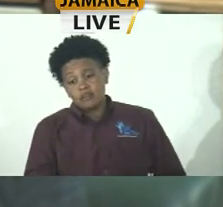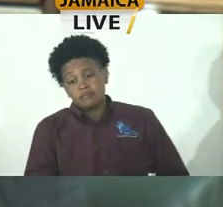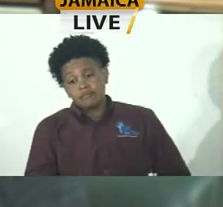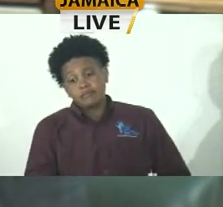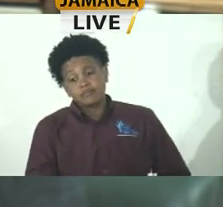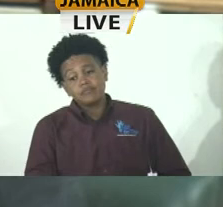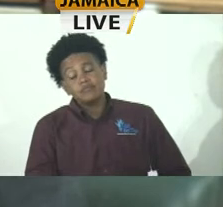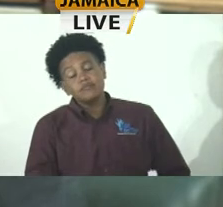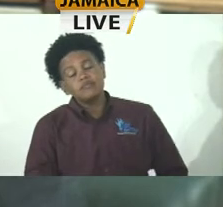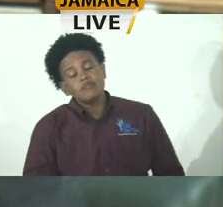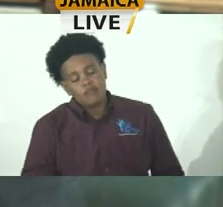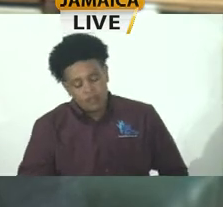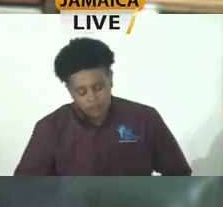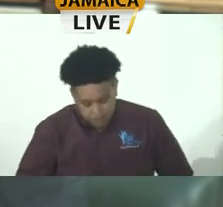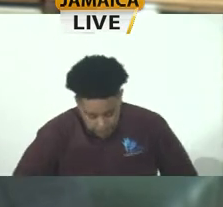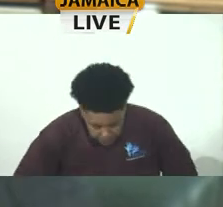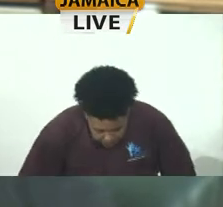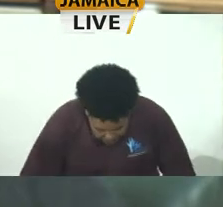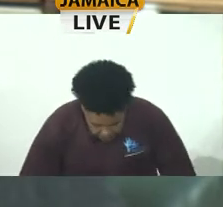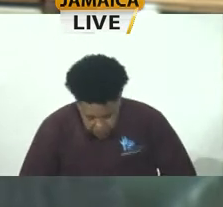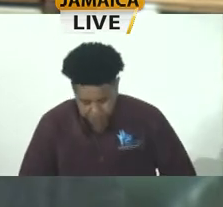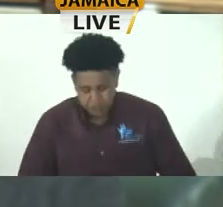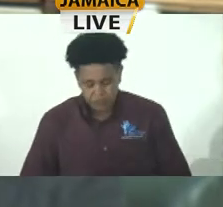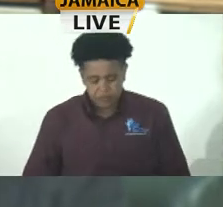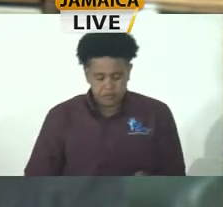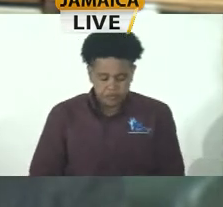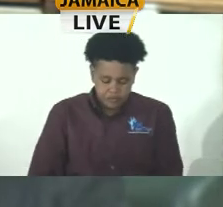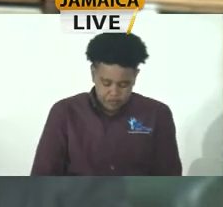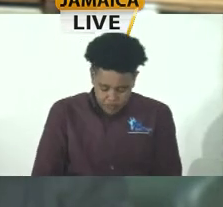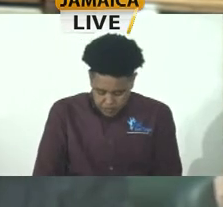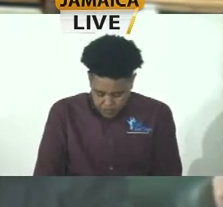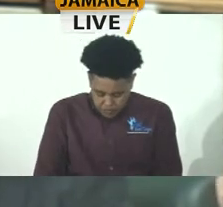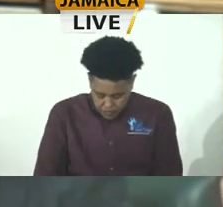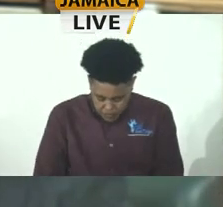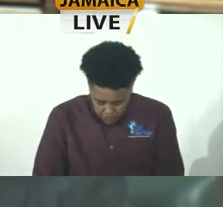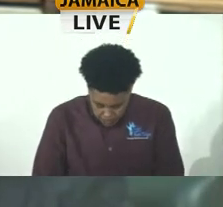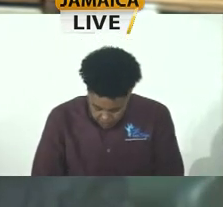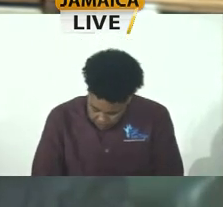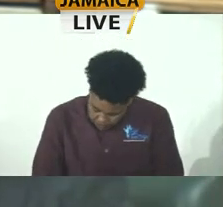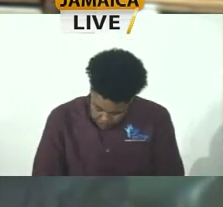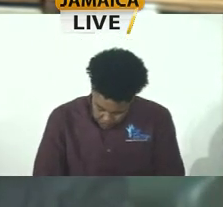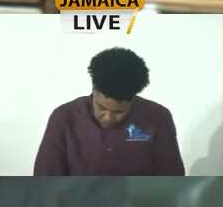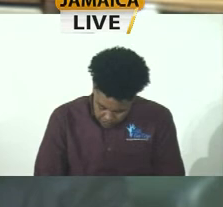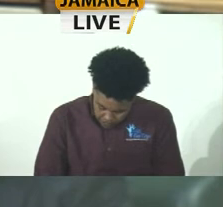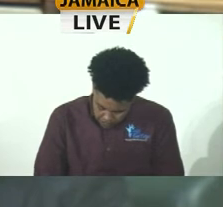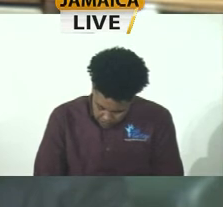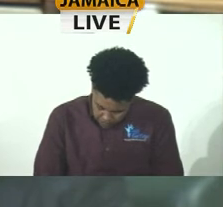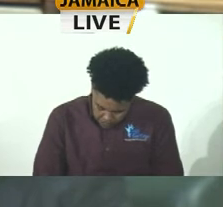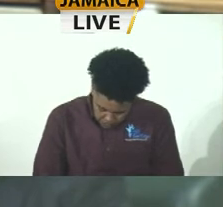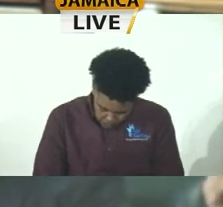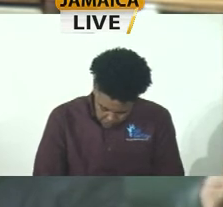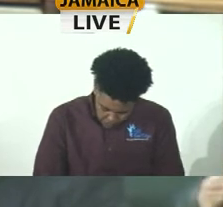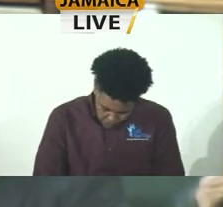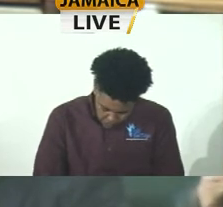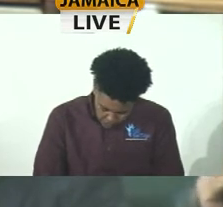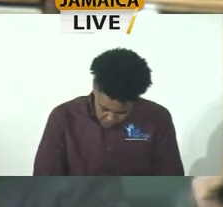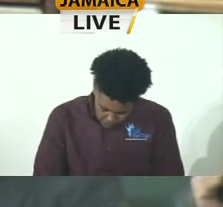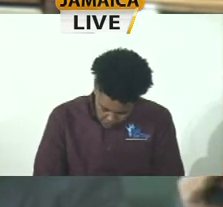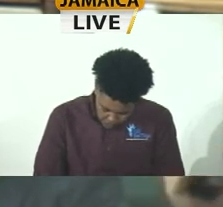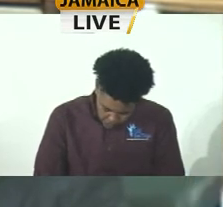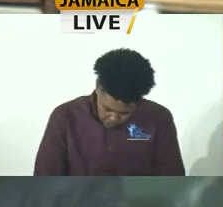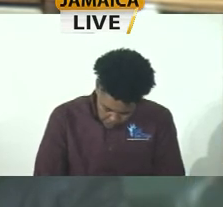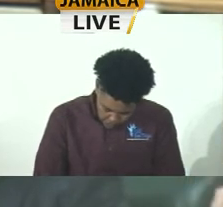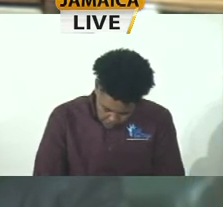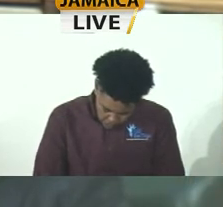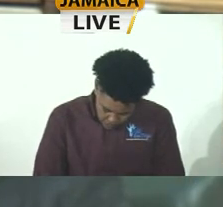up while you are in the high level risk zone or